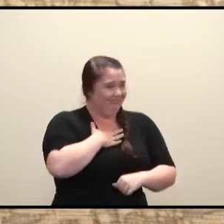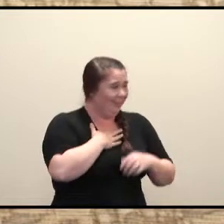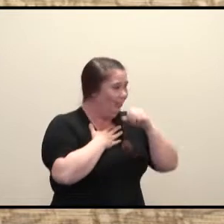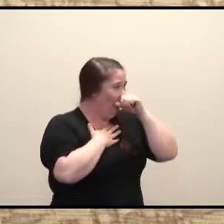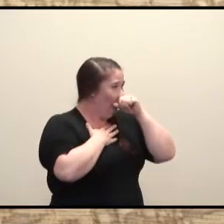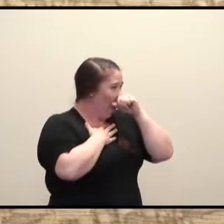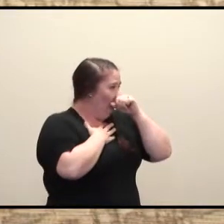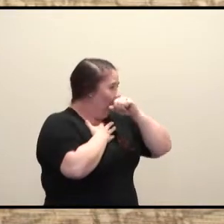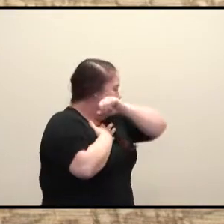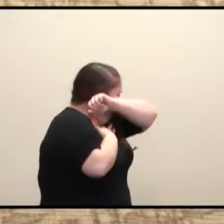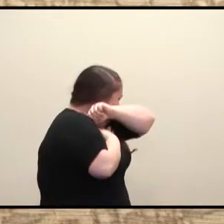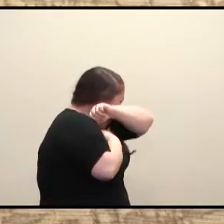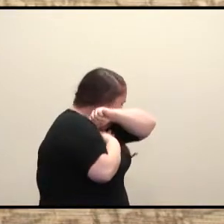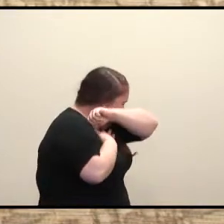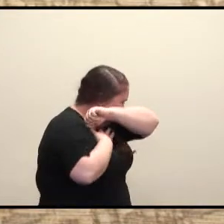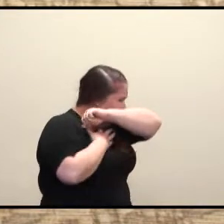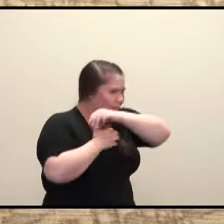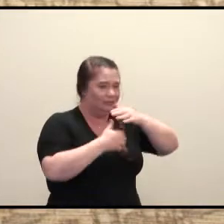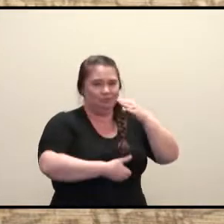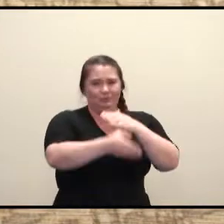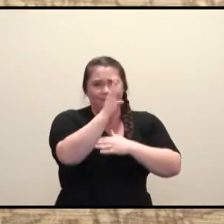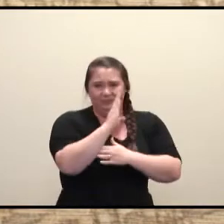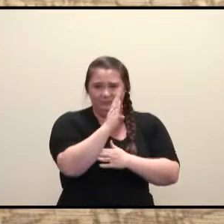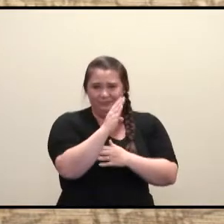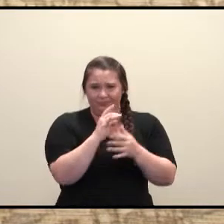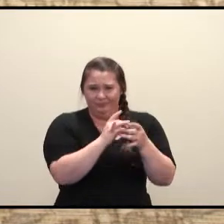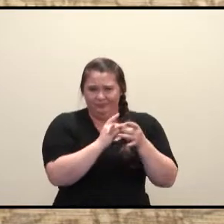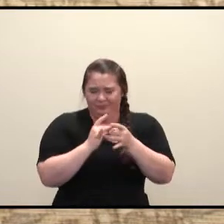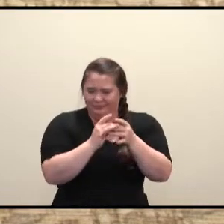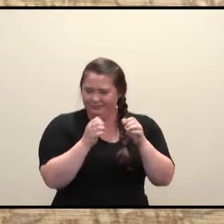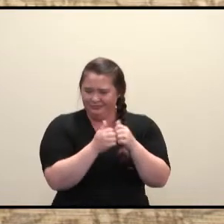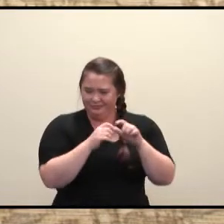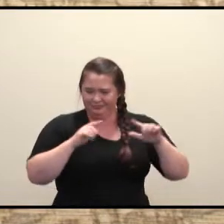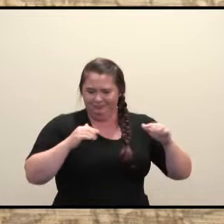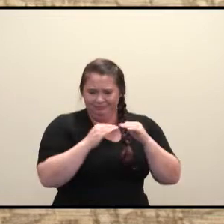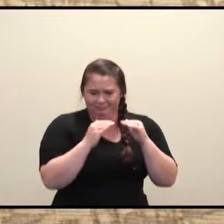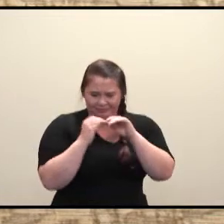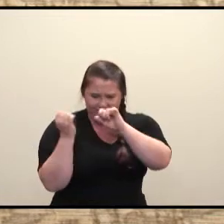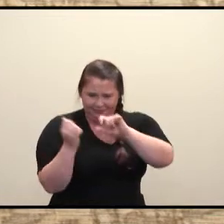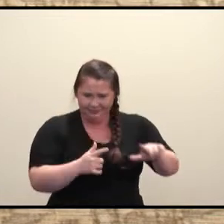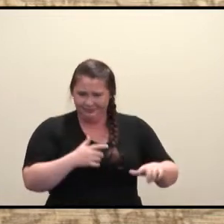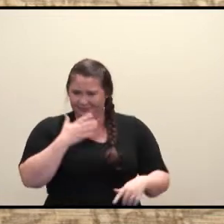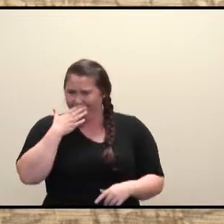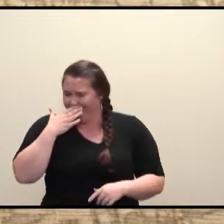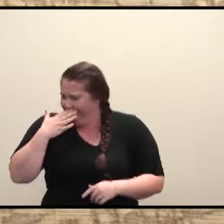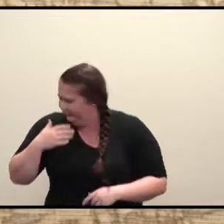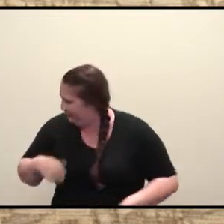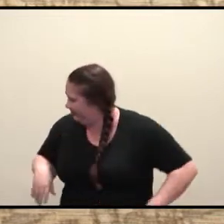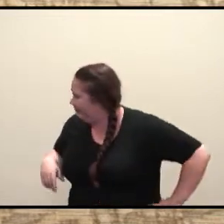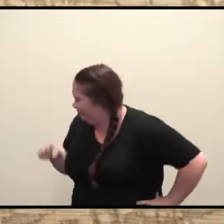one nation, under God, indivisible, with liberty and justice for all.